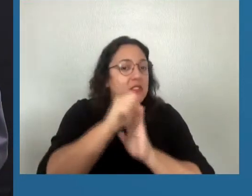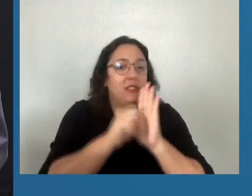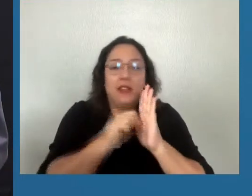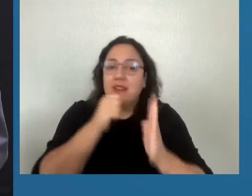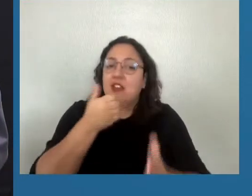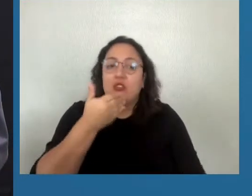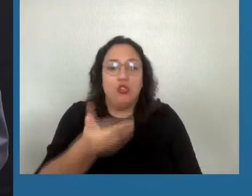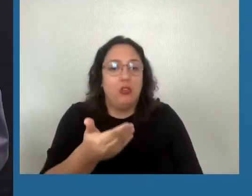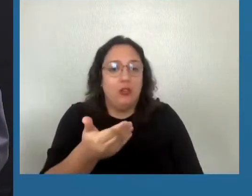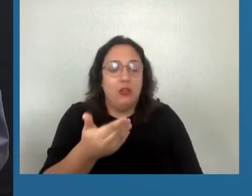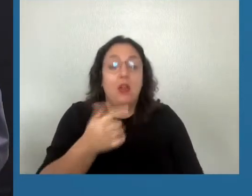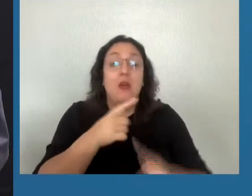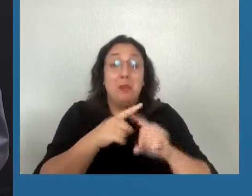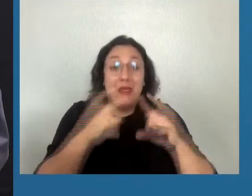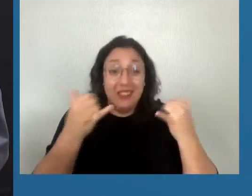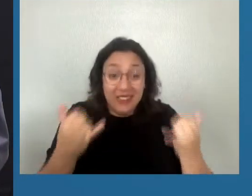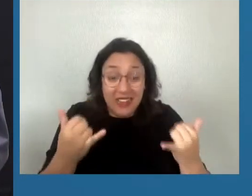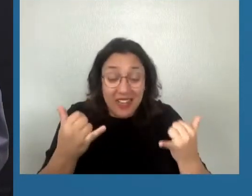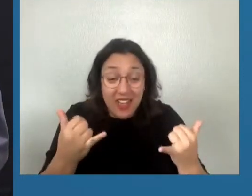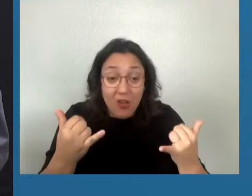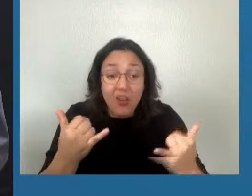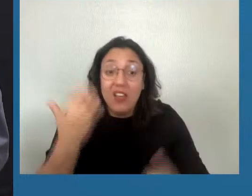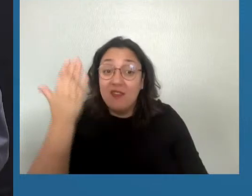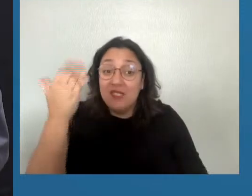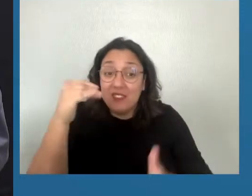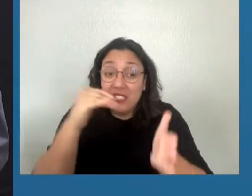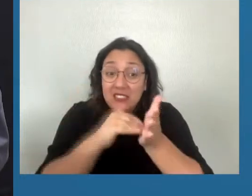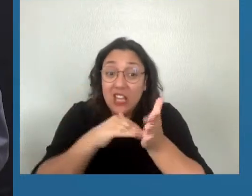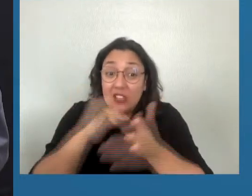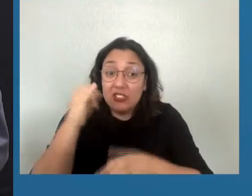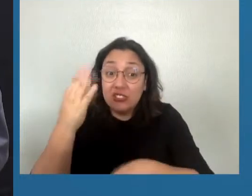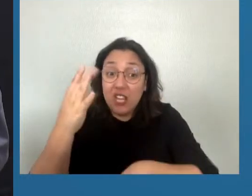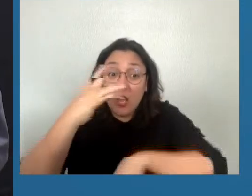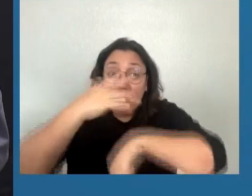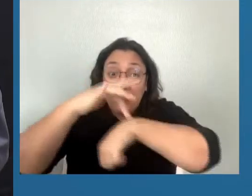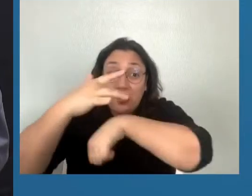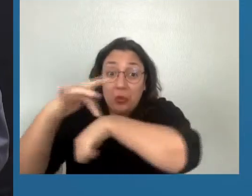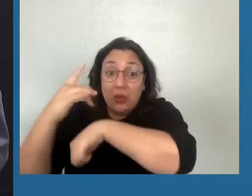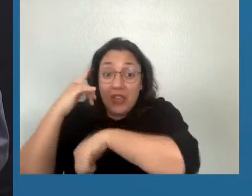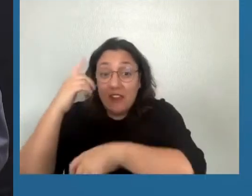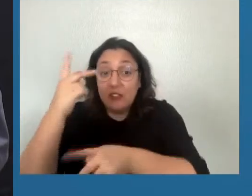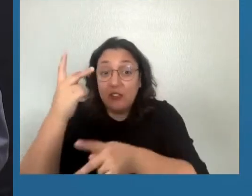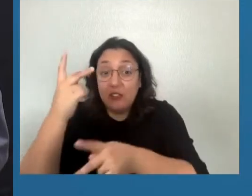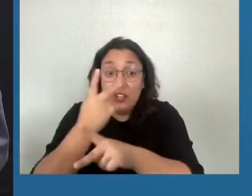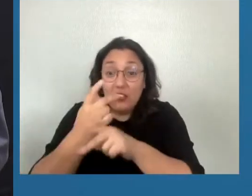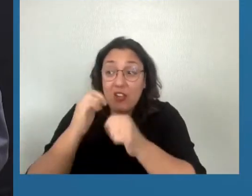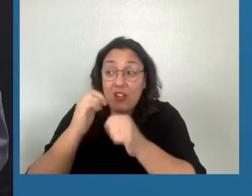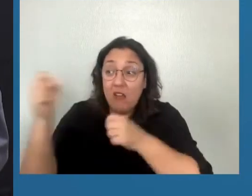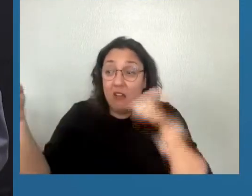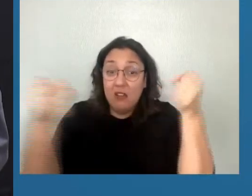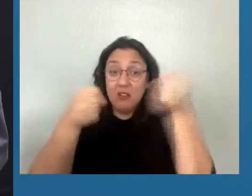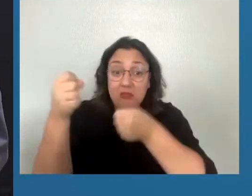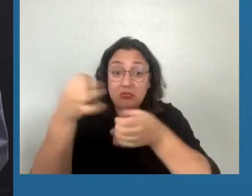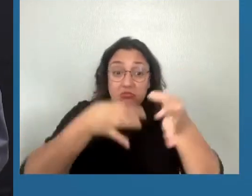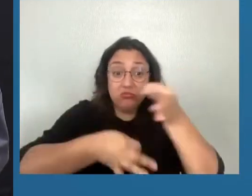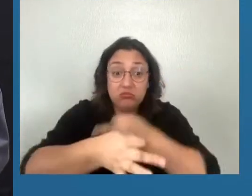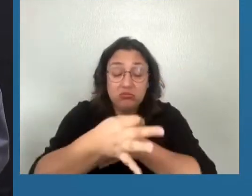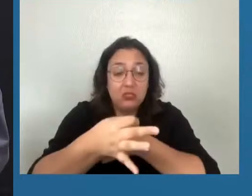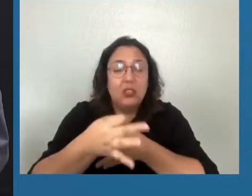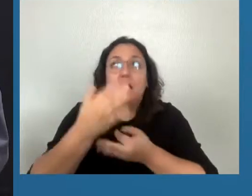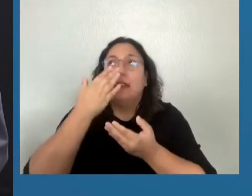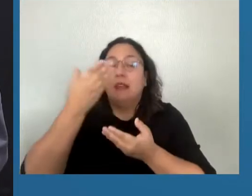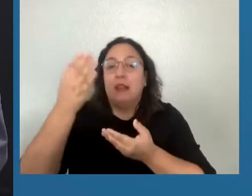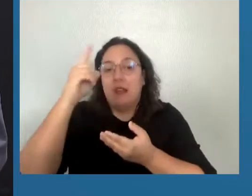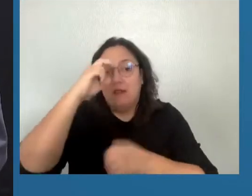I have to backfill 15,000 jobs. Again, thank God for the National Guard. Is the amnesty offer still on the